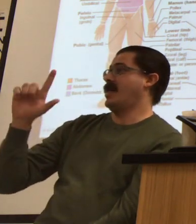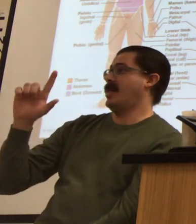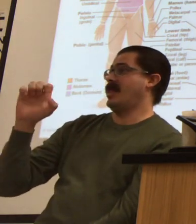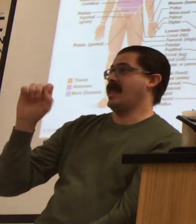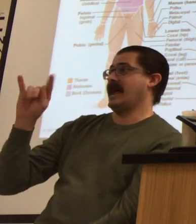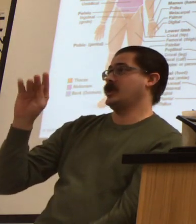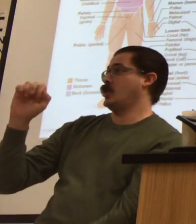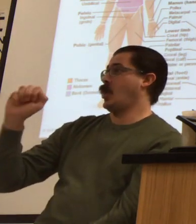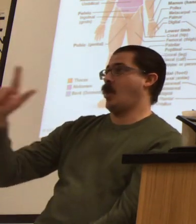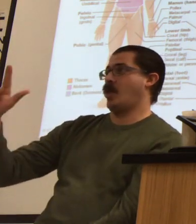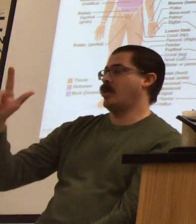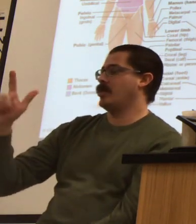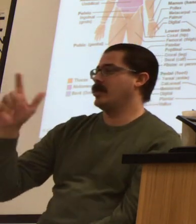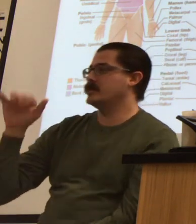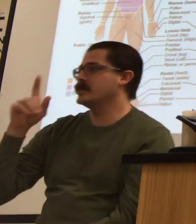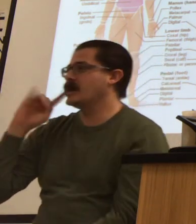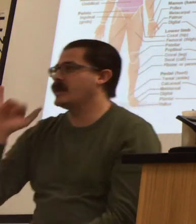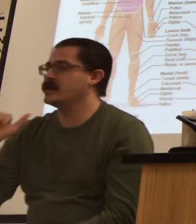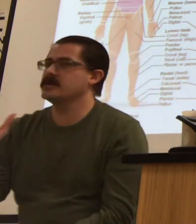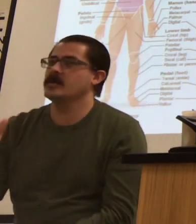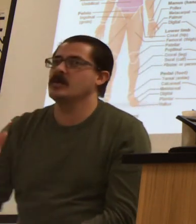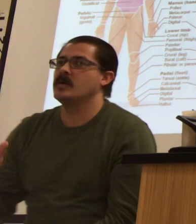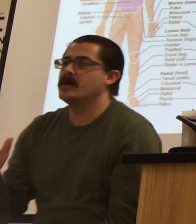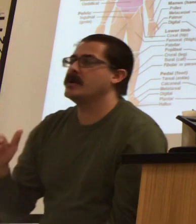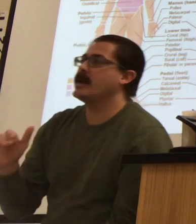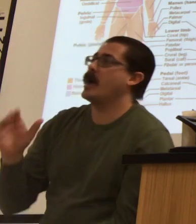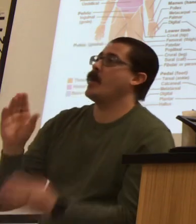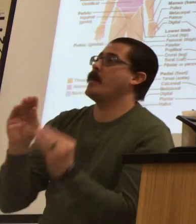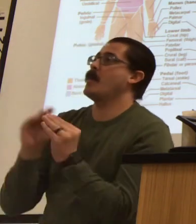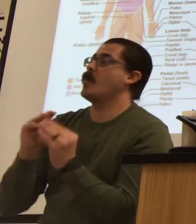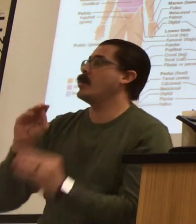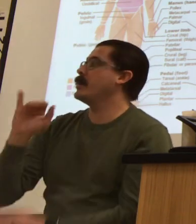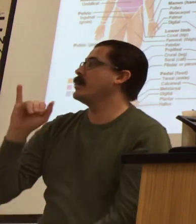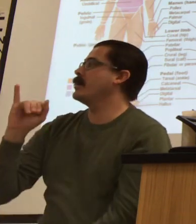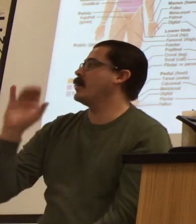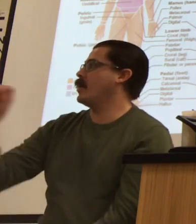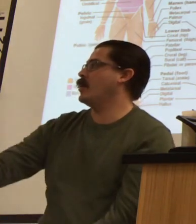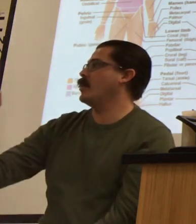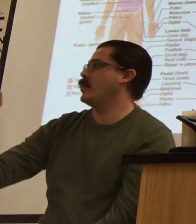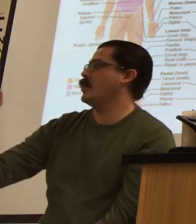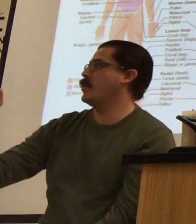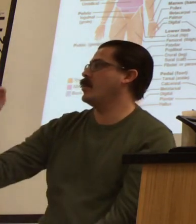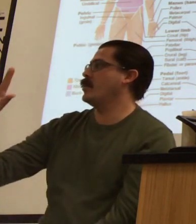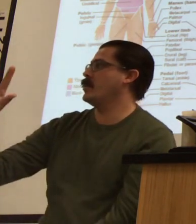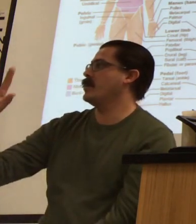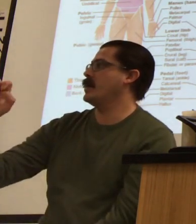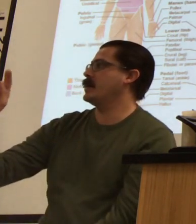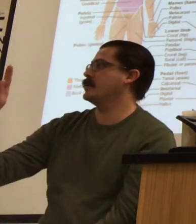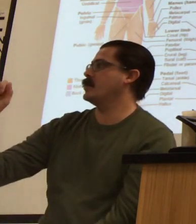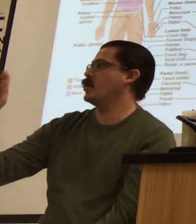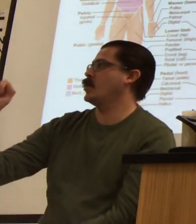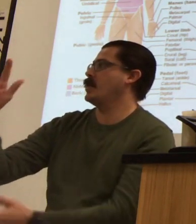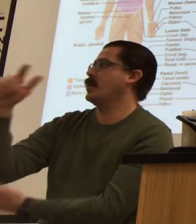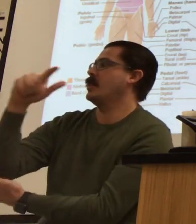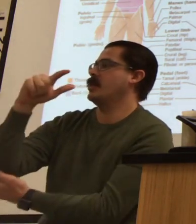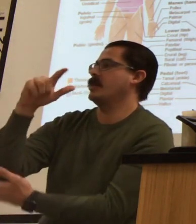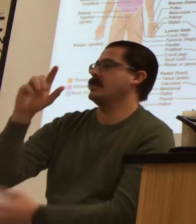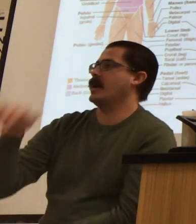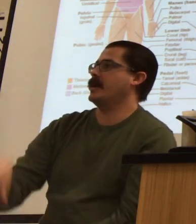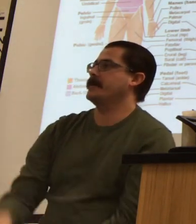so going more inferior, your leg is the crural region.